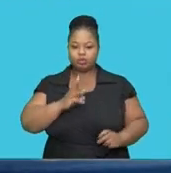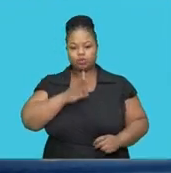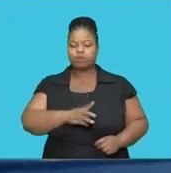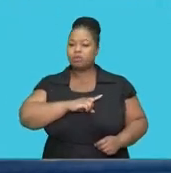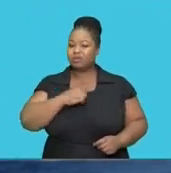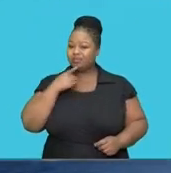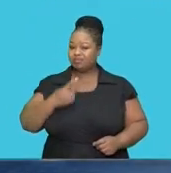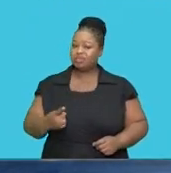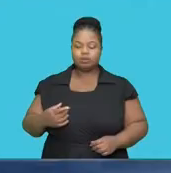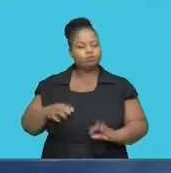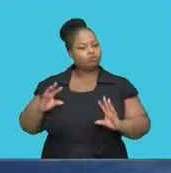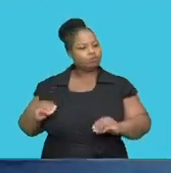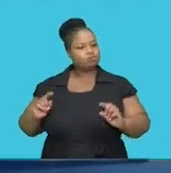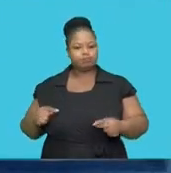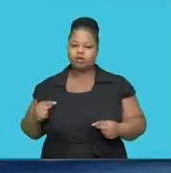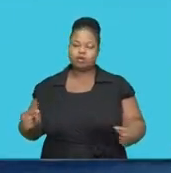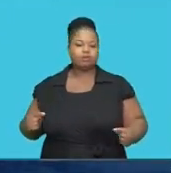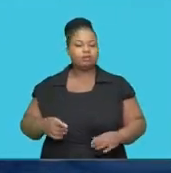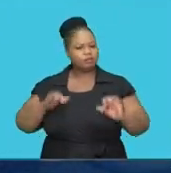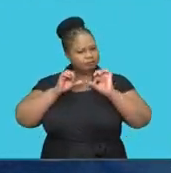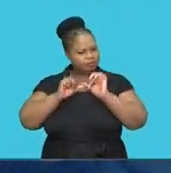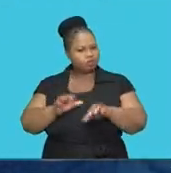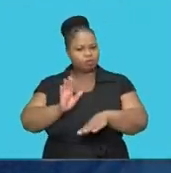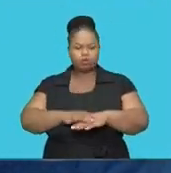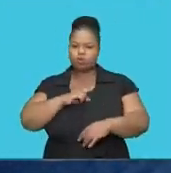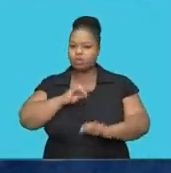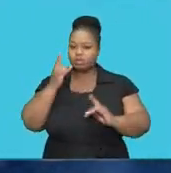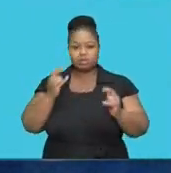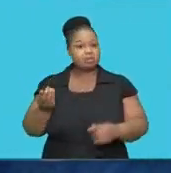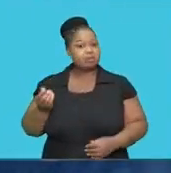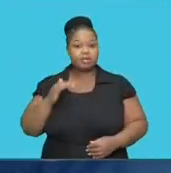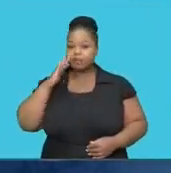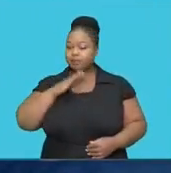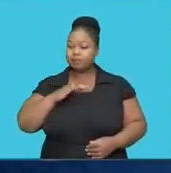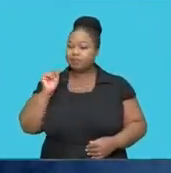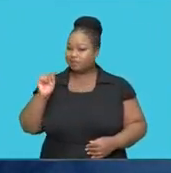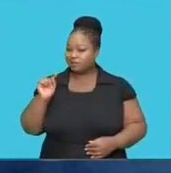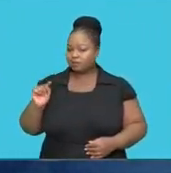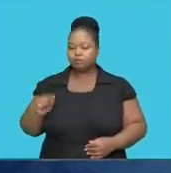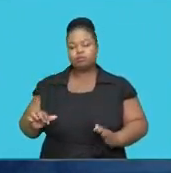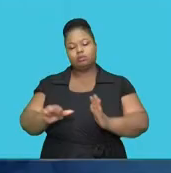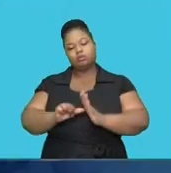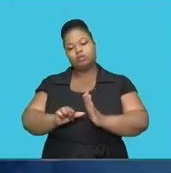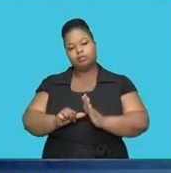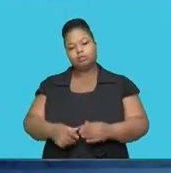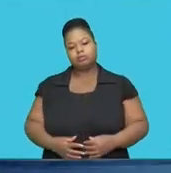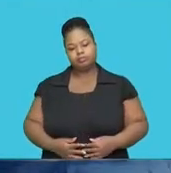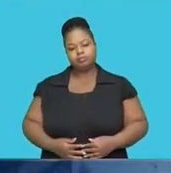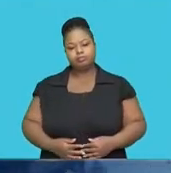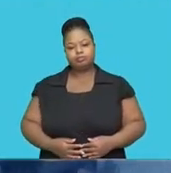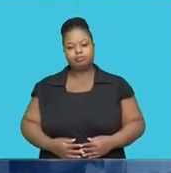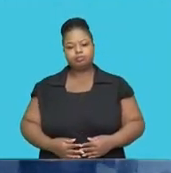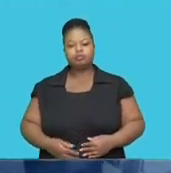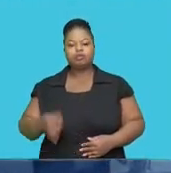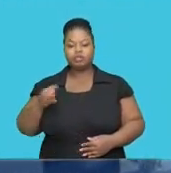implying that they will not stop this cut-off operation because the city does not have money and such operations are a need. We still have